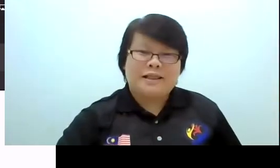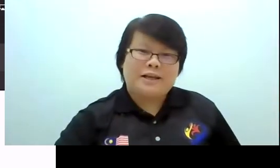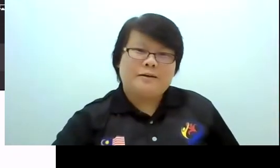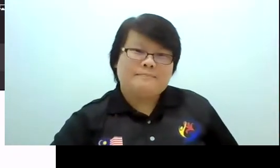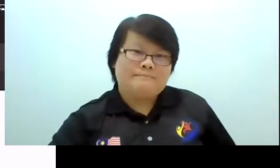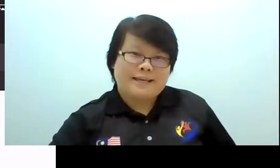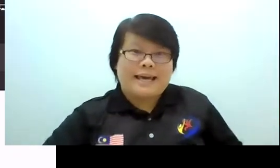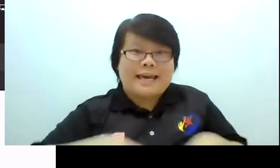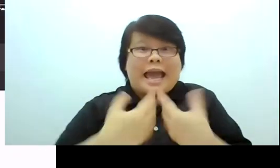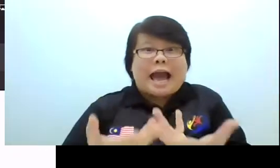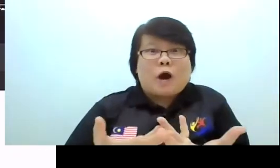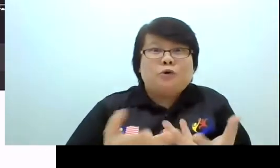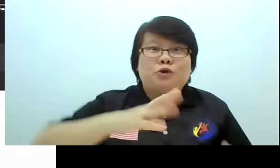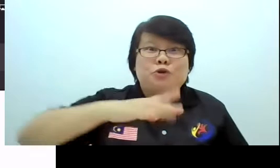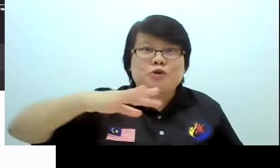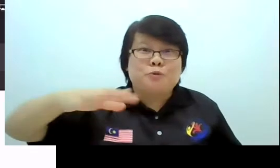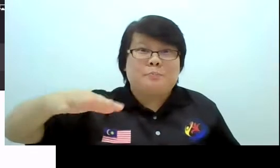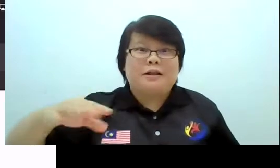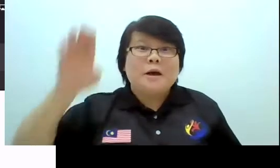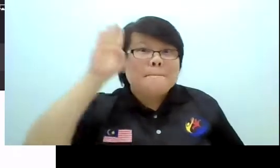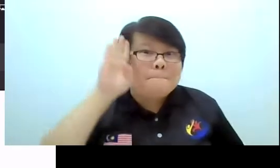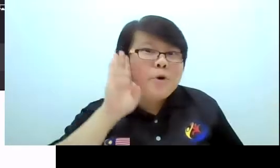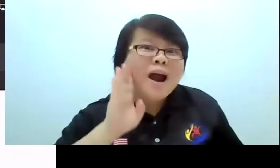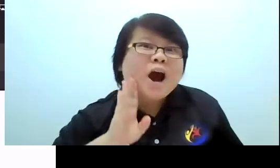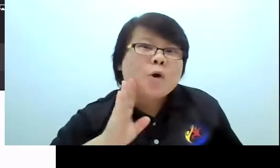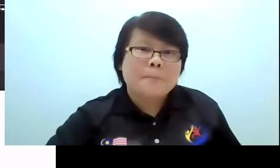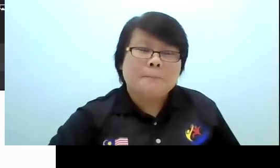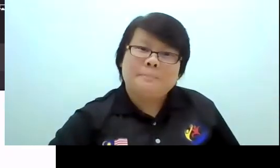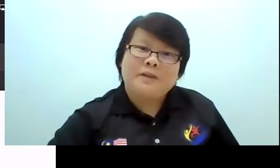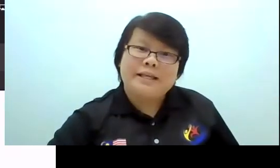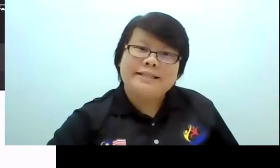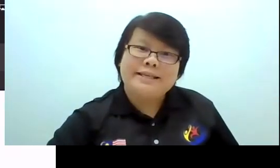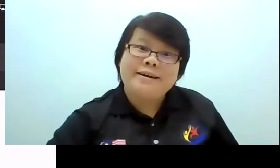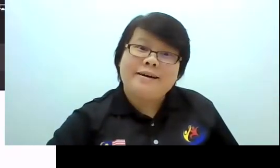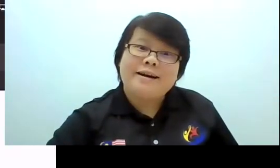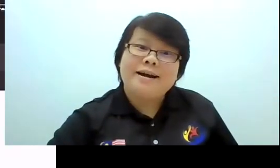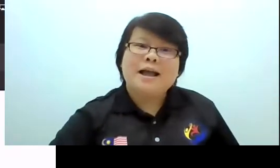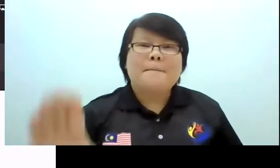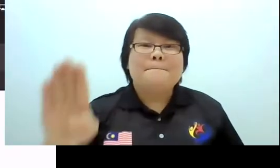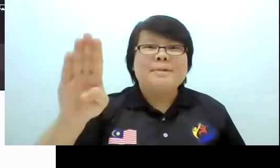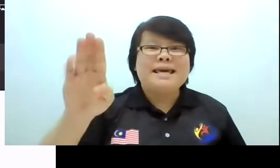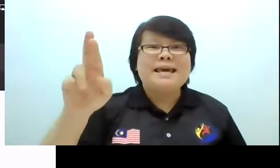brown color? Okay. How do you spell brown? It's here.